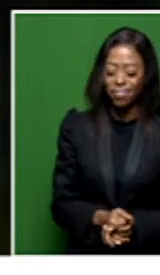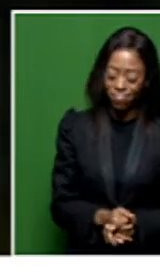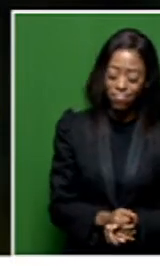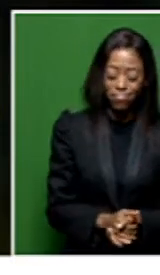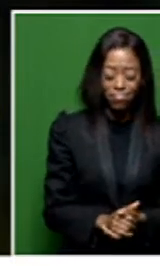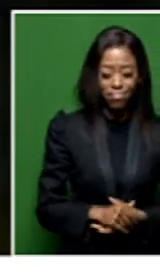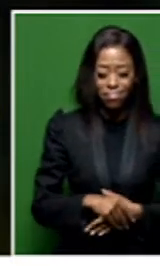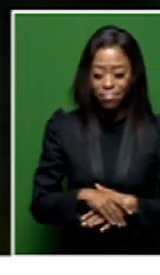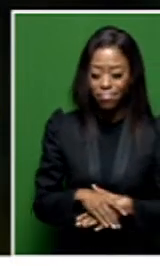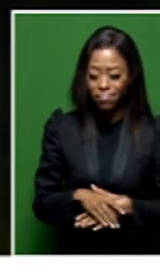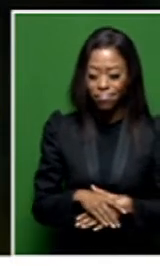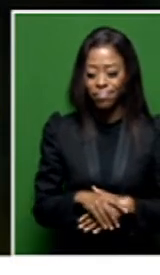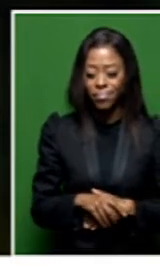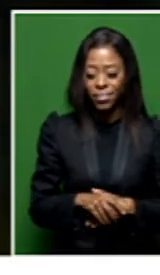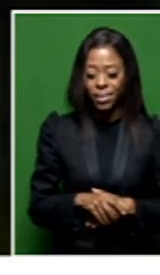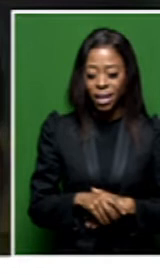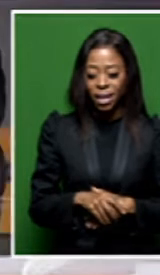Thank you.